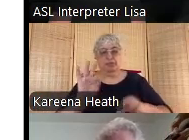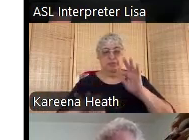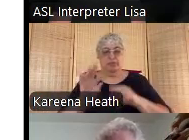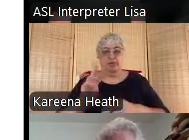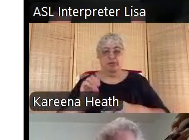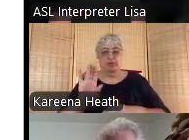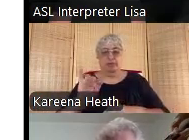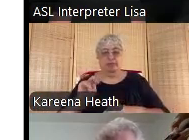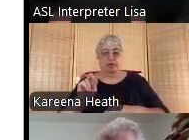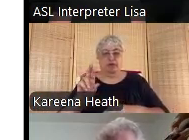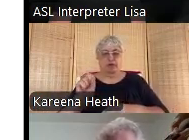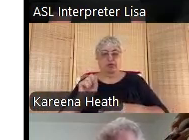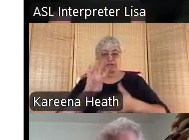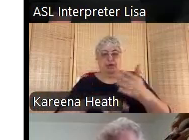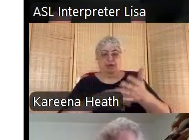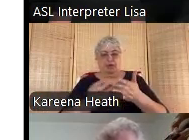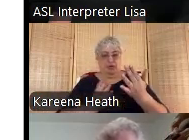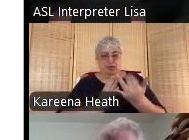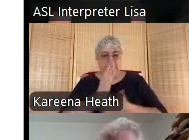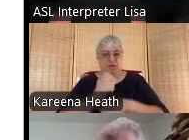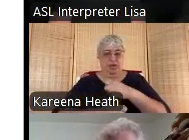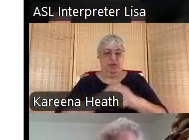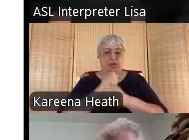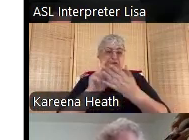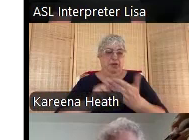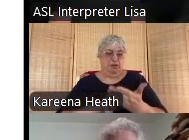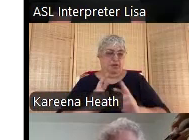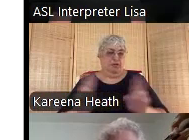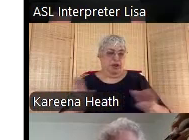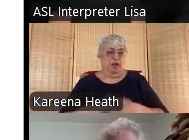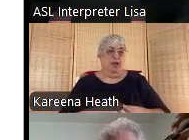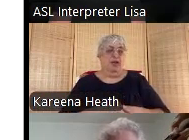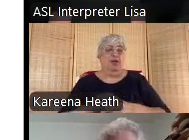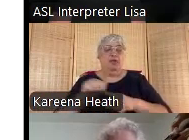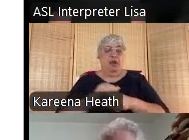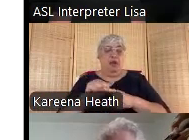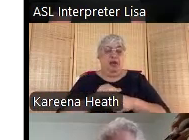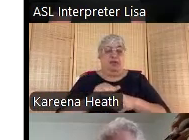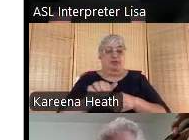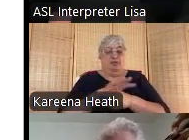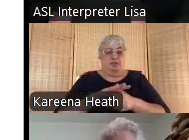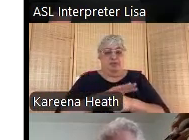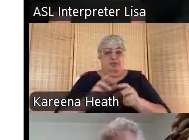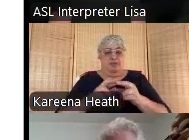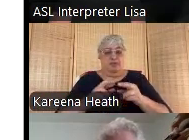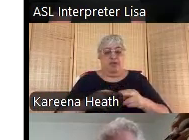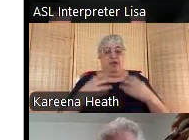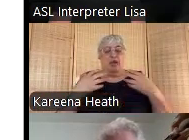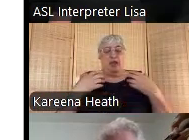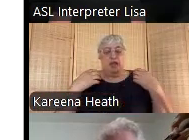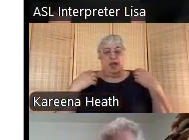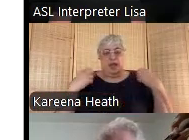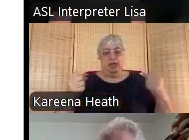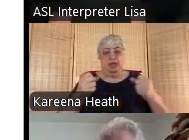already scheduled for throughout the year up there. You can register for them. We have our trainings, regional trainings for health and human service